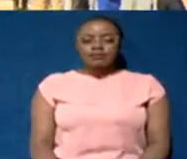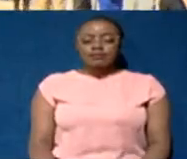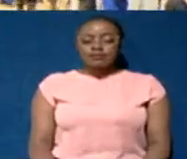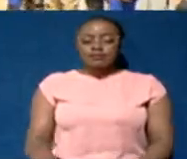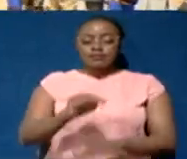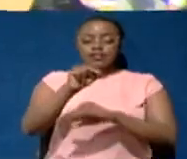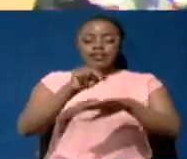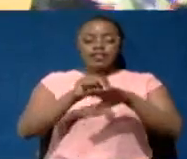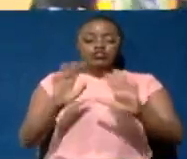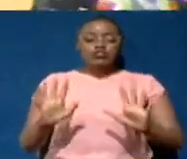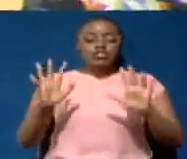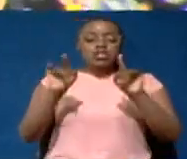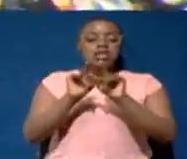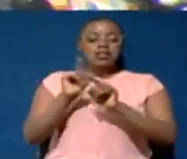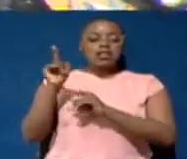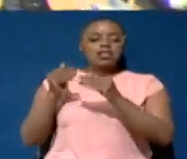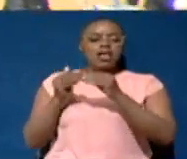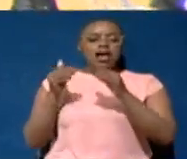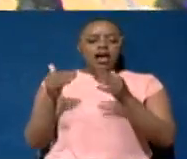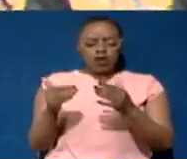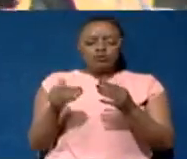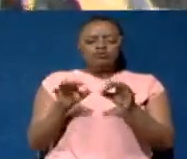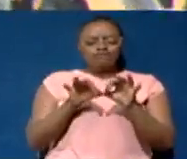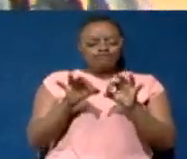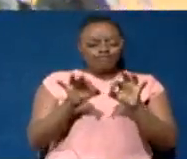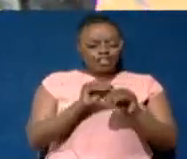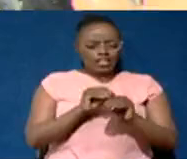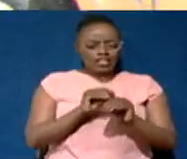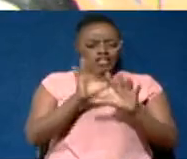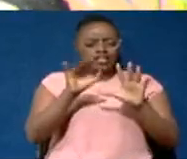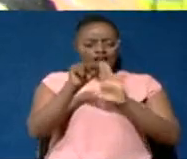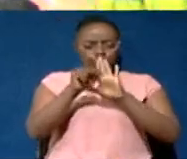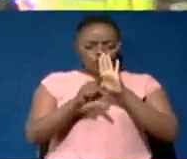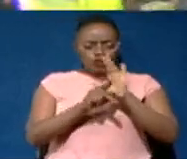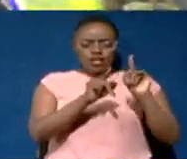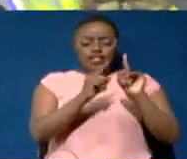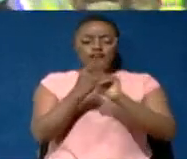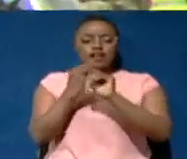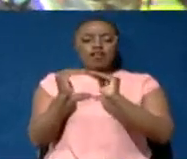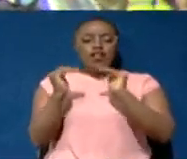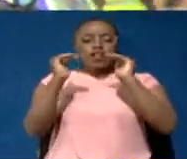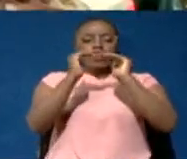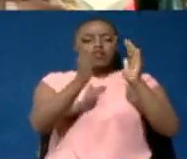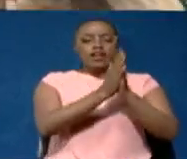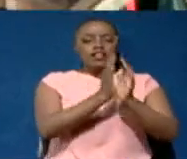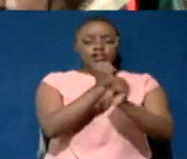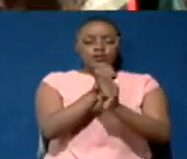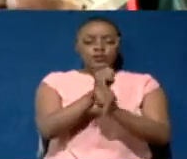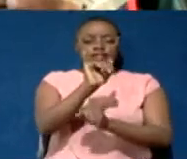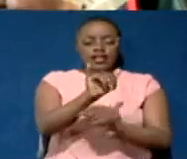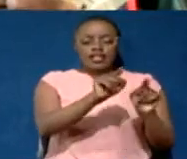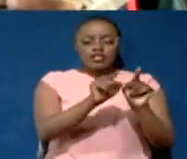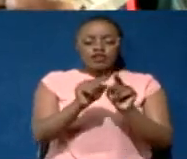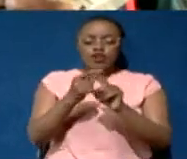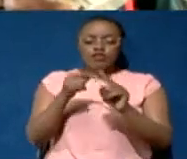National celebrations like this are guided by elaborate state protocols enforced at various levels by assigned officers. From